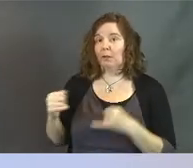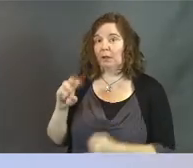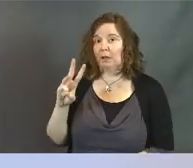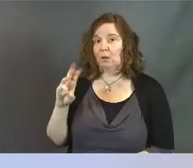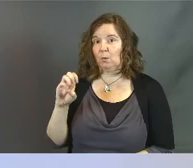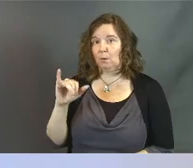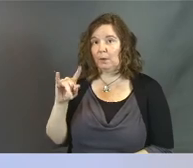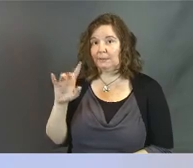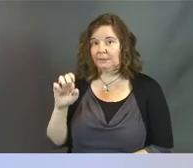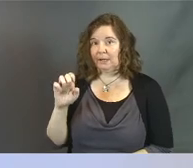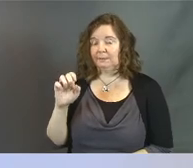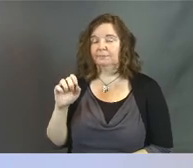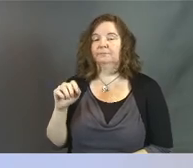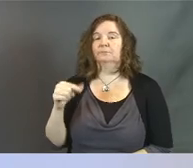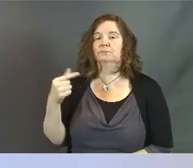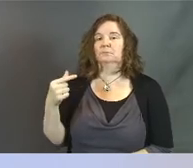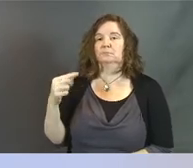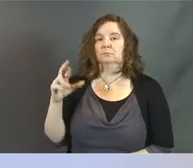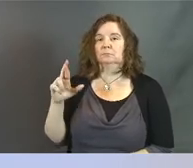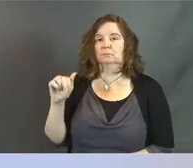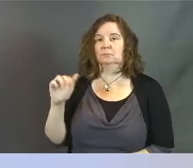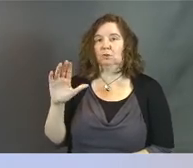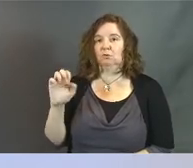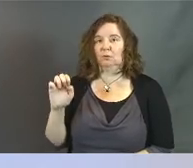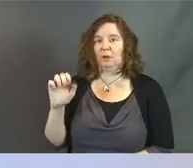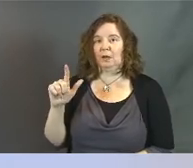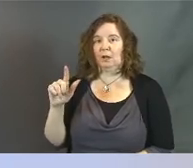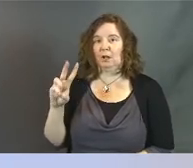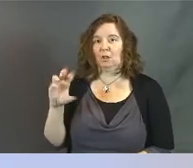website, gracelawton.org. Or you can text